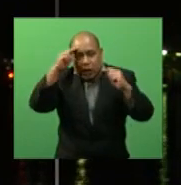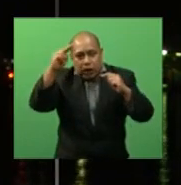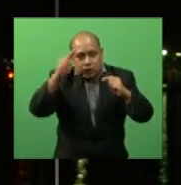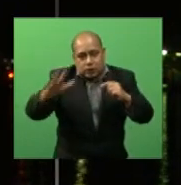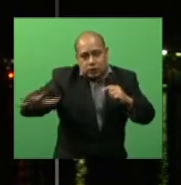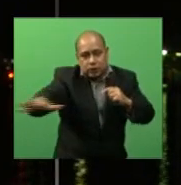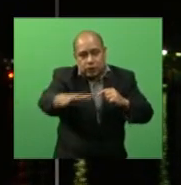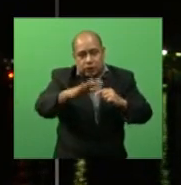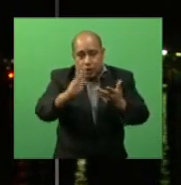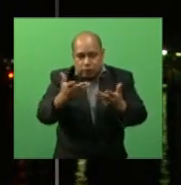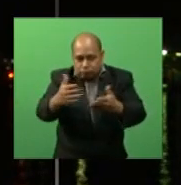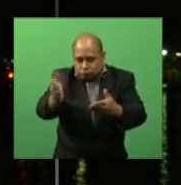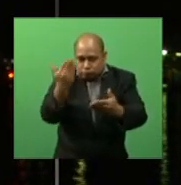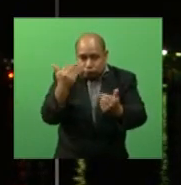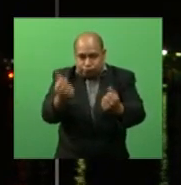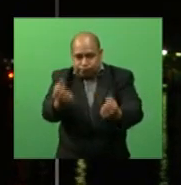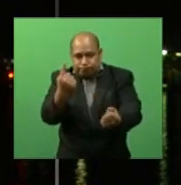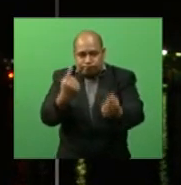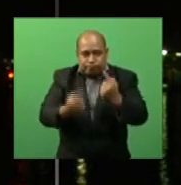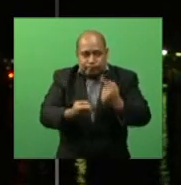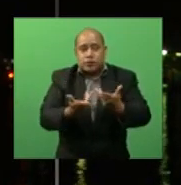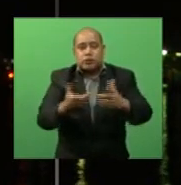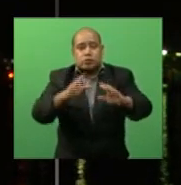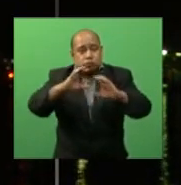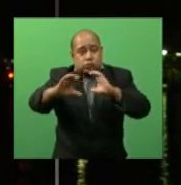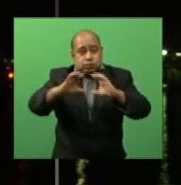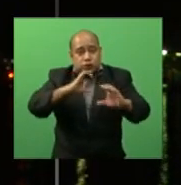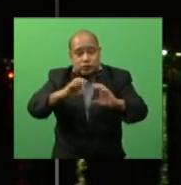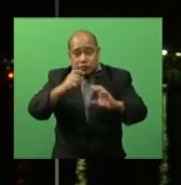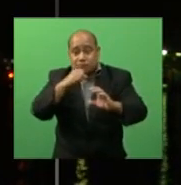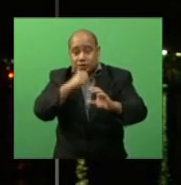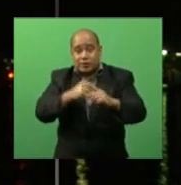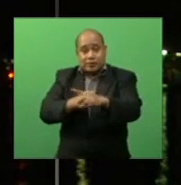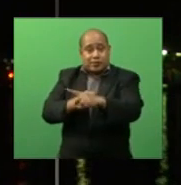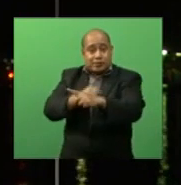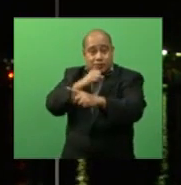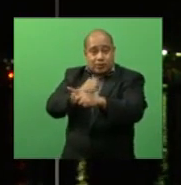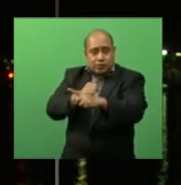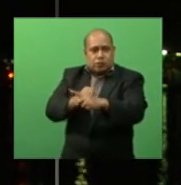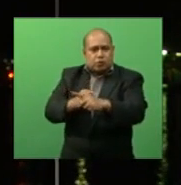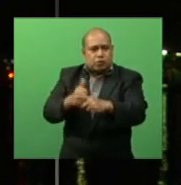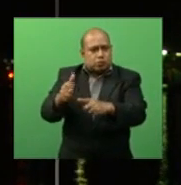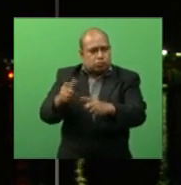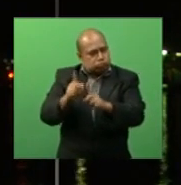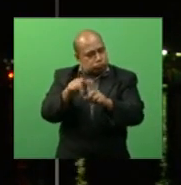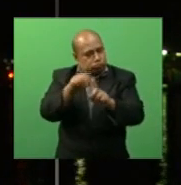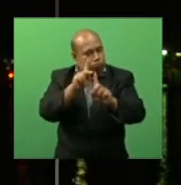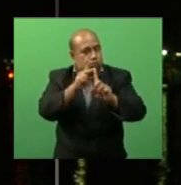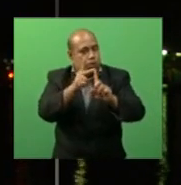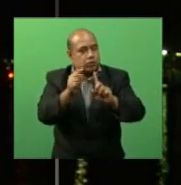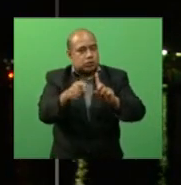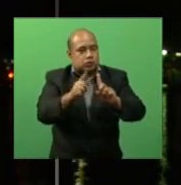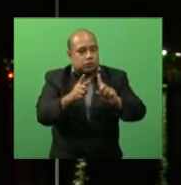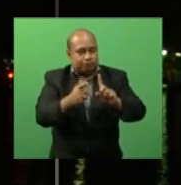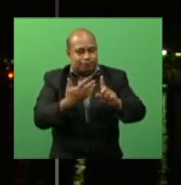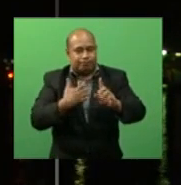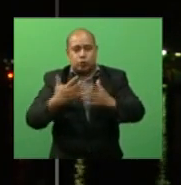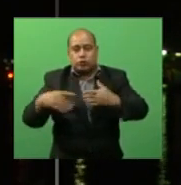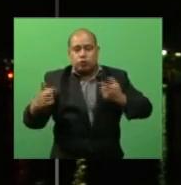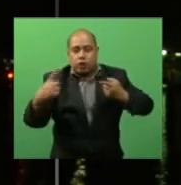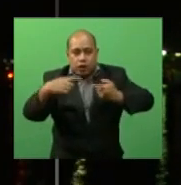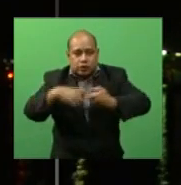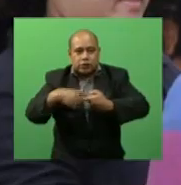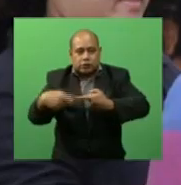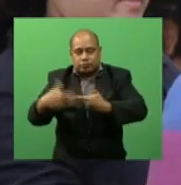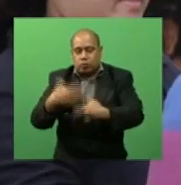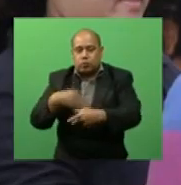Communications Officer Ipineri Rawalai says the survey is a priority in developing links to employment. Sainyan Boiler